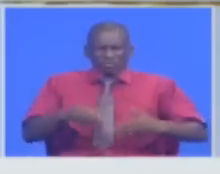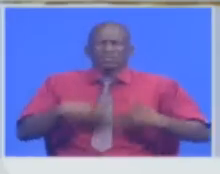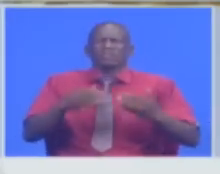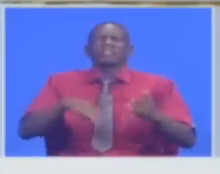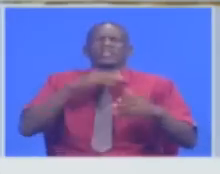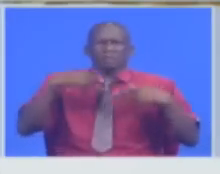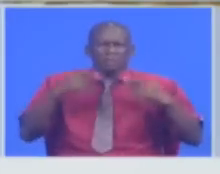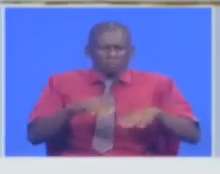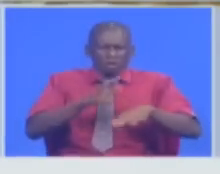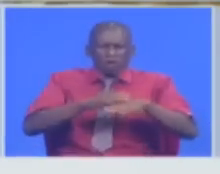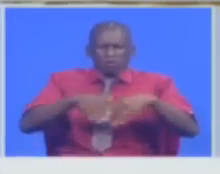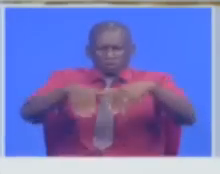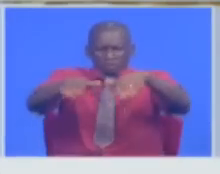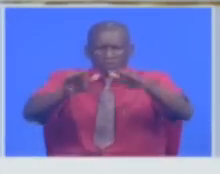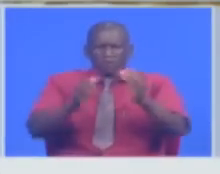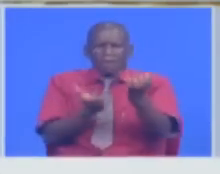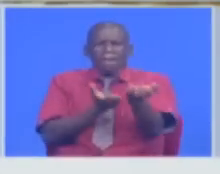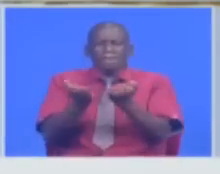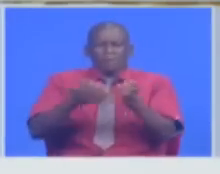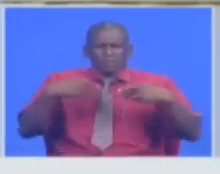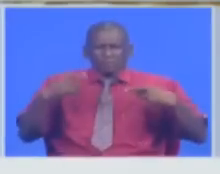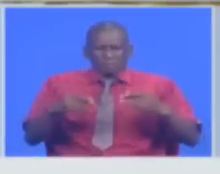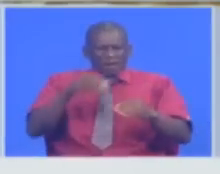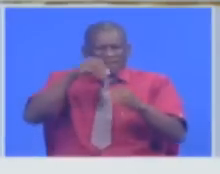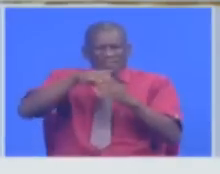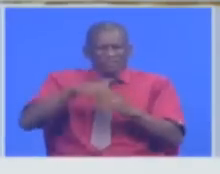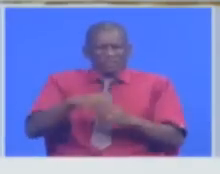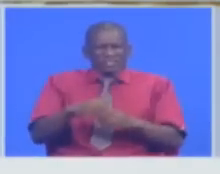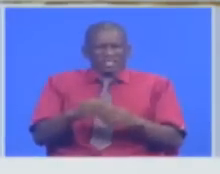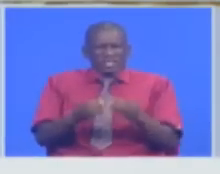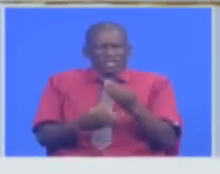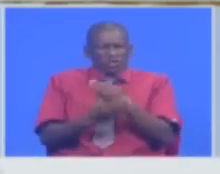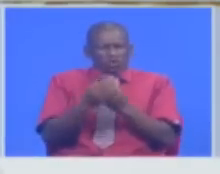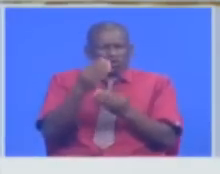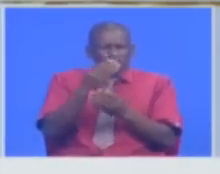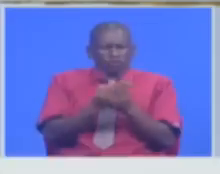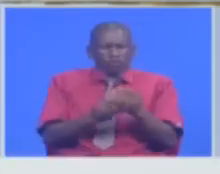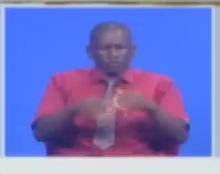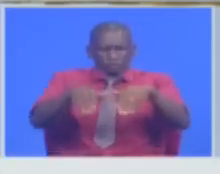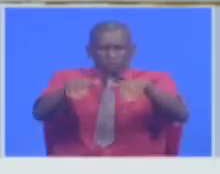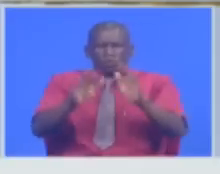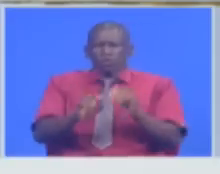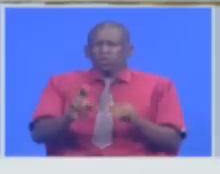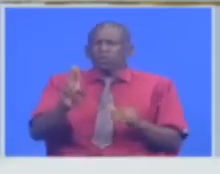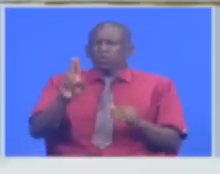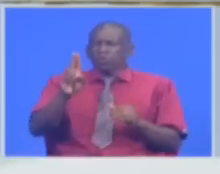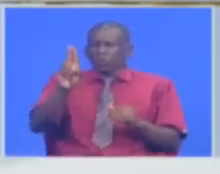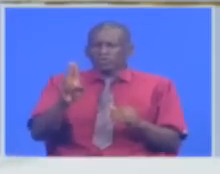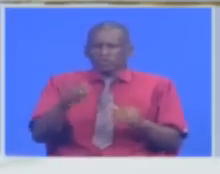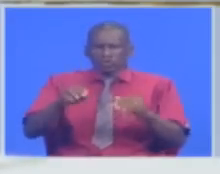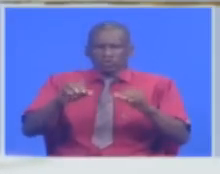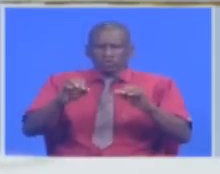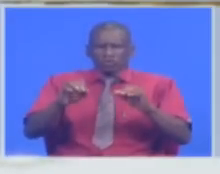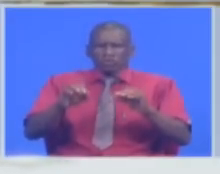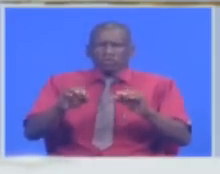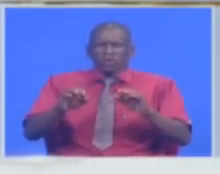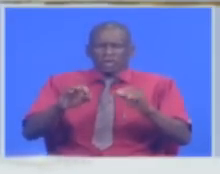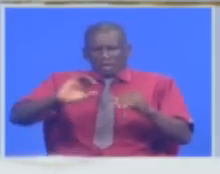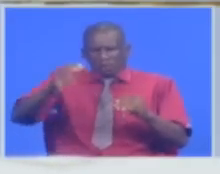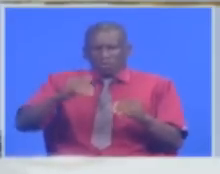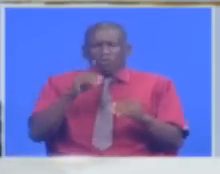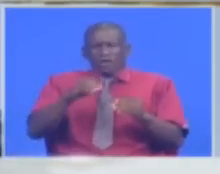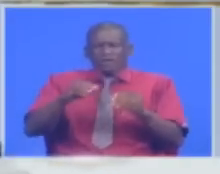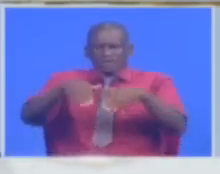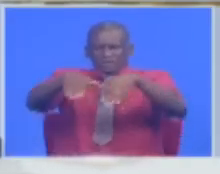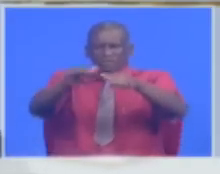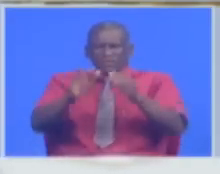befitting send-off, business persons are investing in comfort at funerals. In Wasingishu County, one funeral service provider has invested in